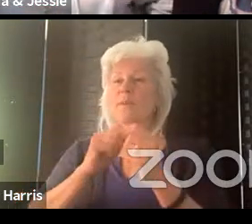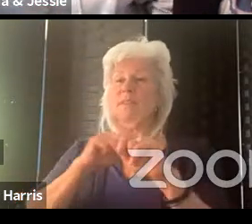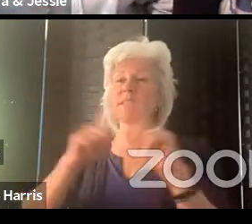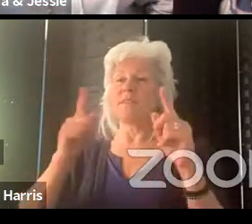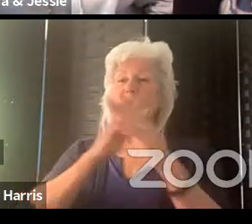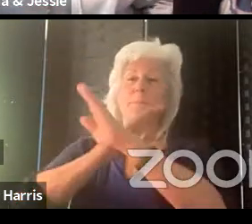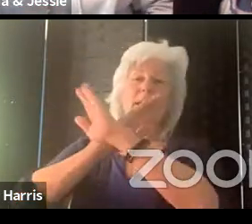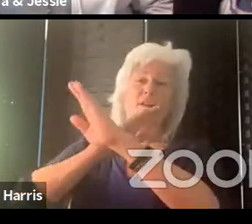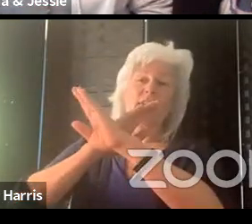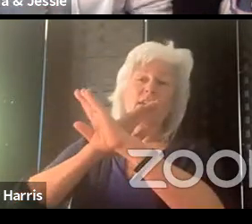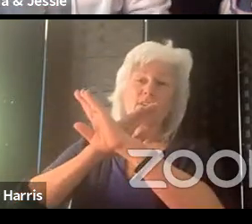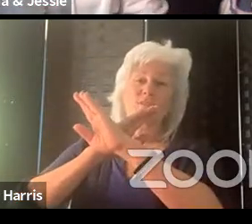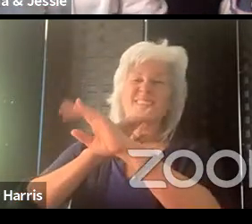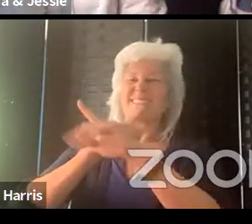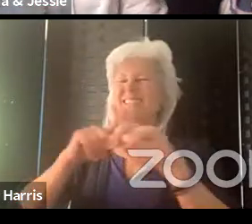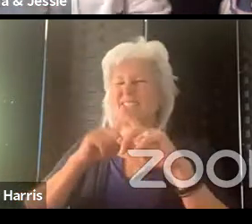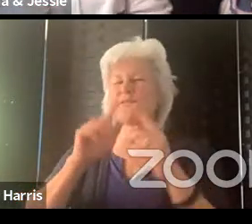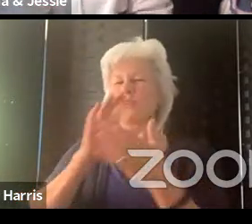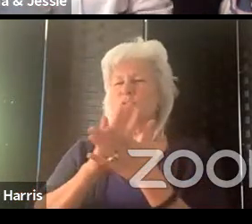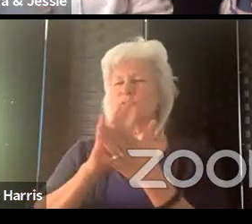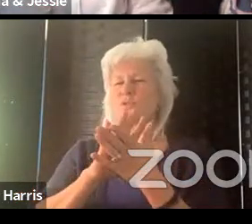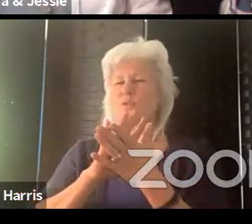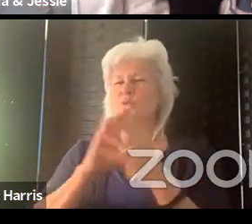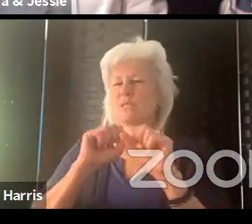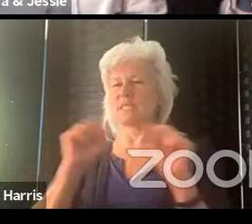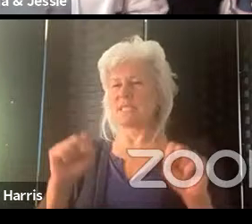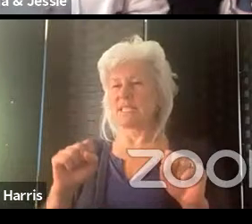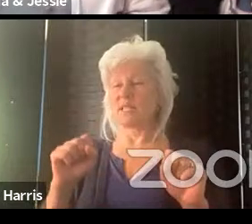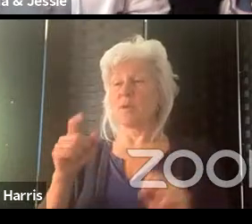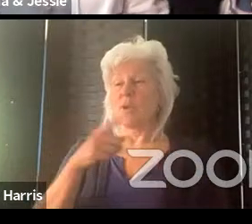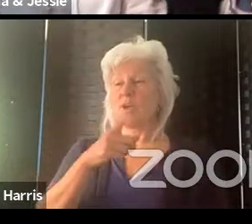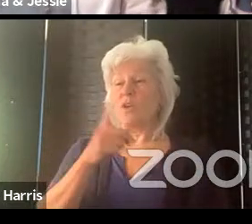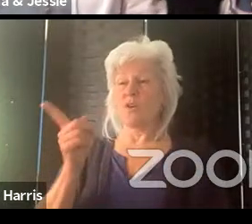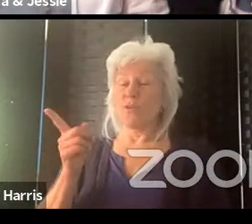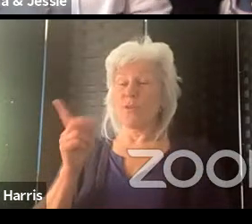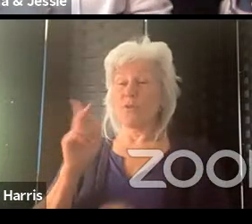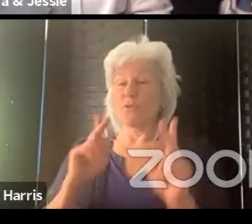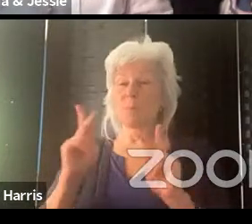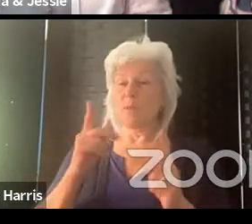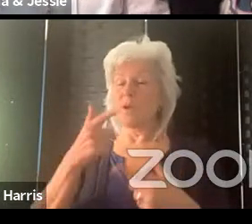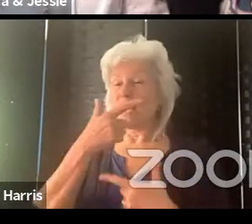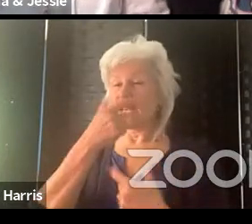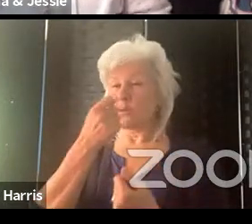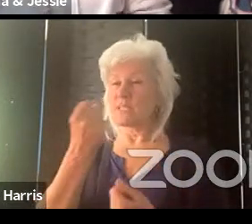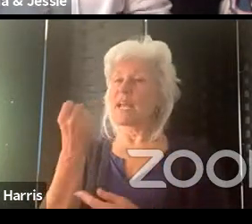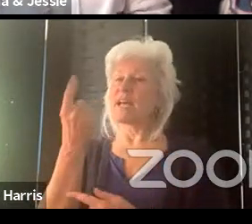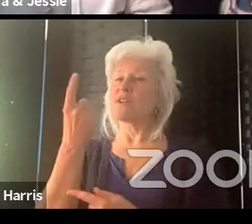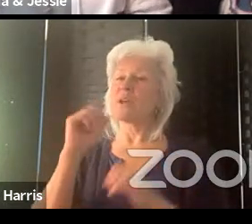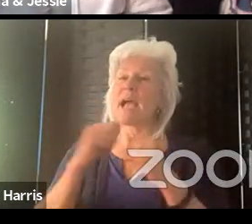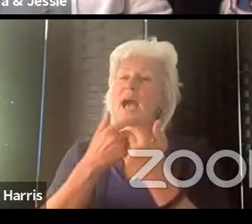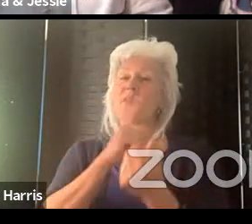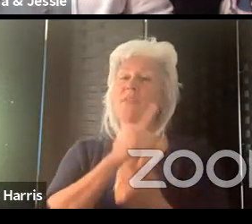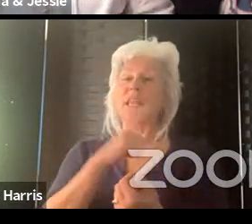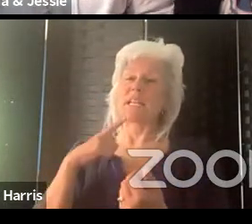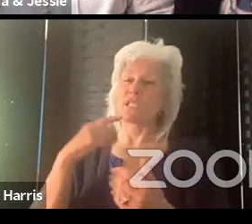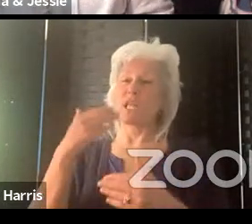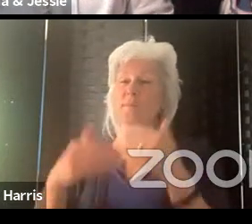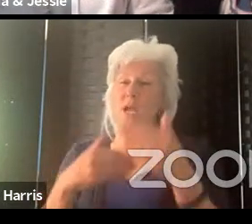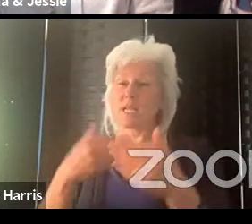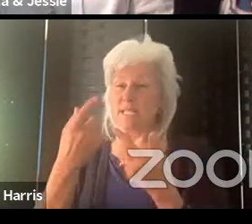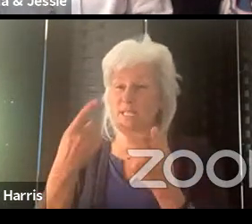so on and so forth. But these individuals are interested in understanding how the legislative process